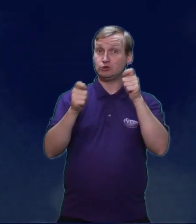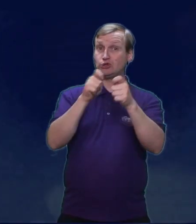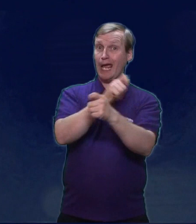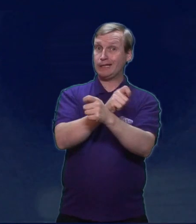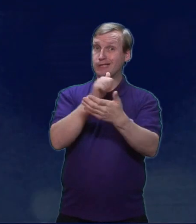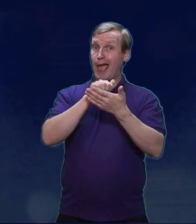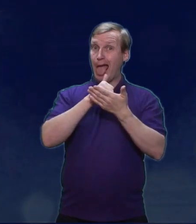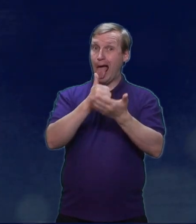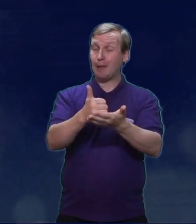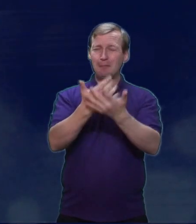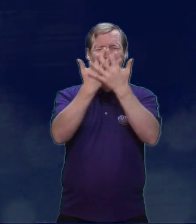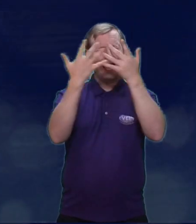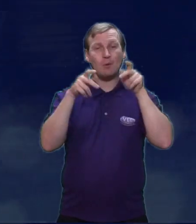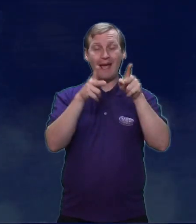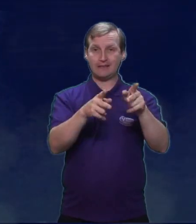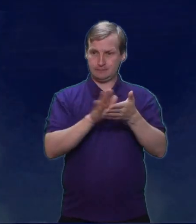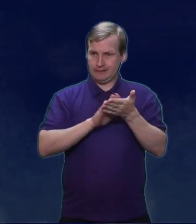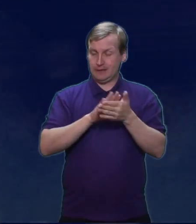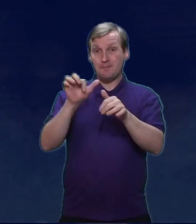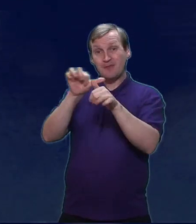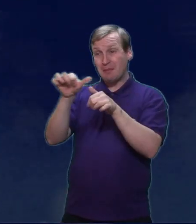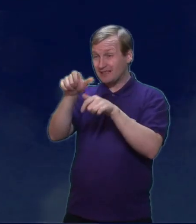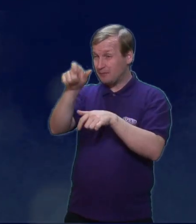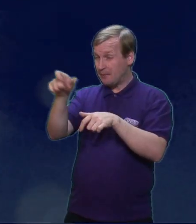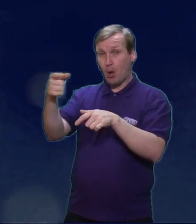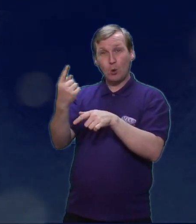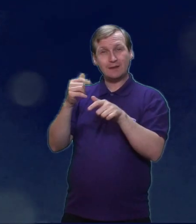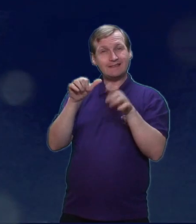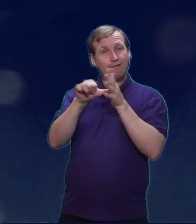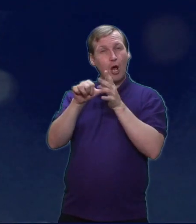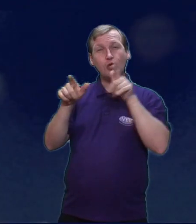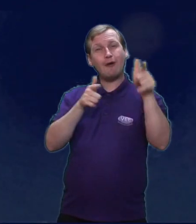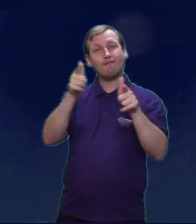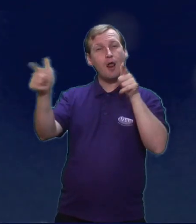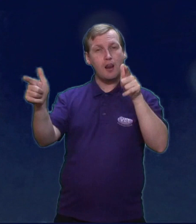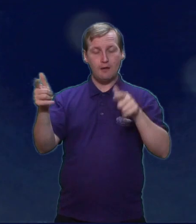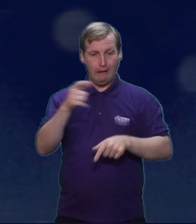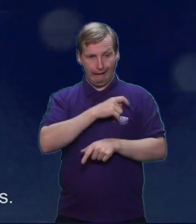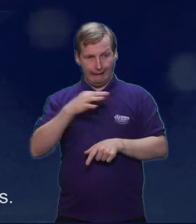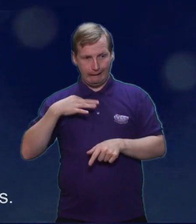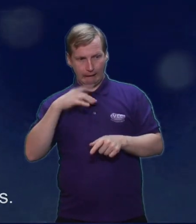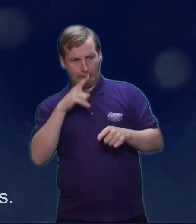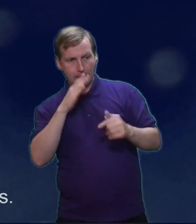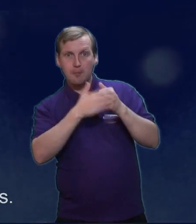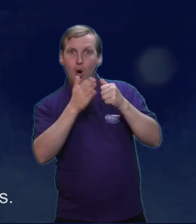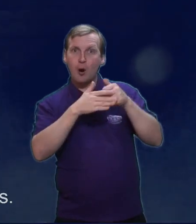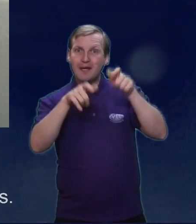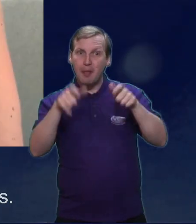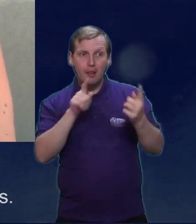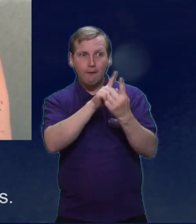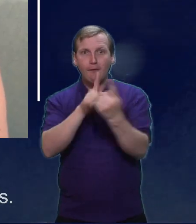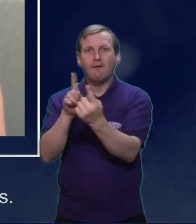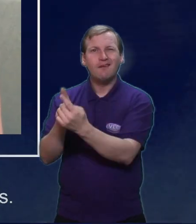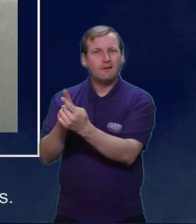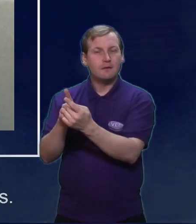These changes have helped in lots of ways. Better for those who have difficulties travelling. Clinicians have time to see